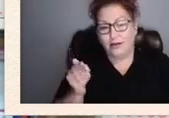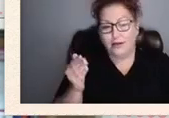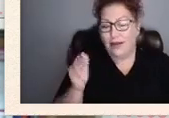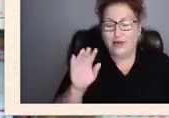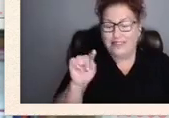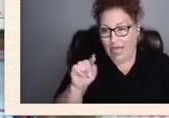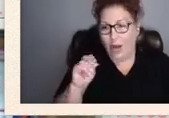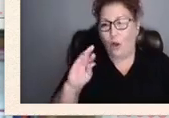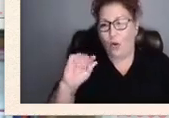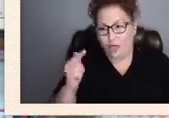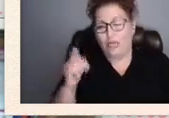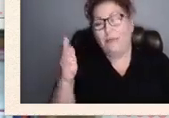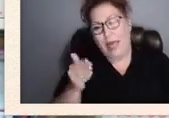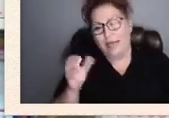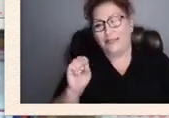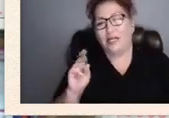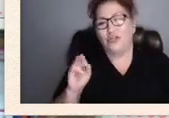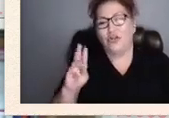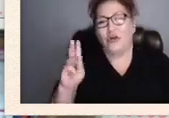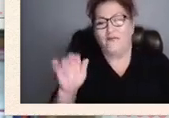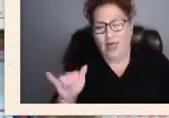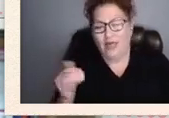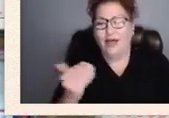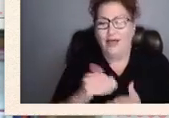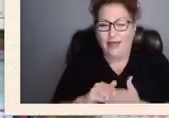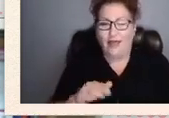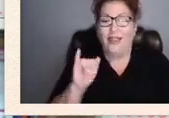.org/survey. Again, that's